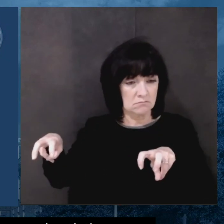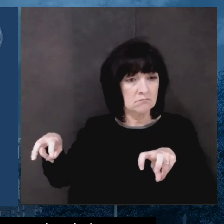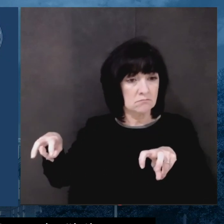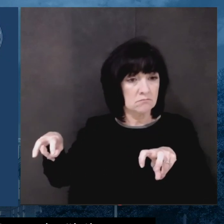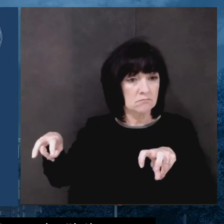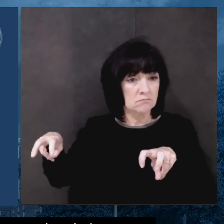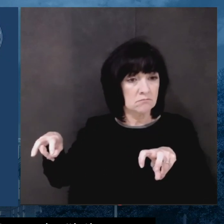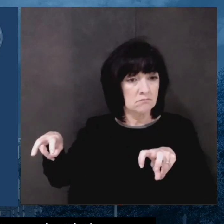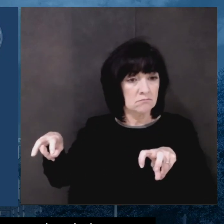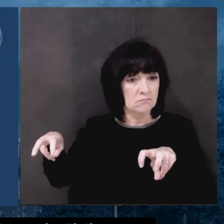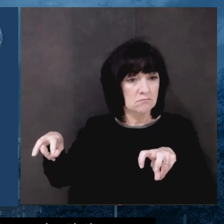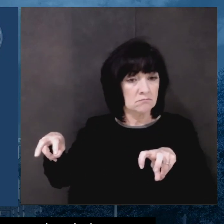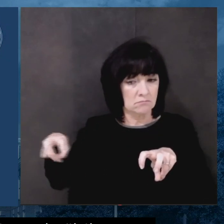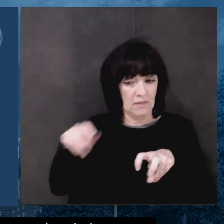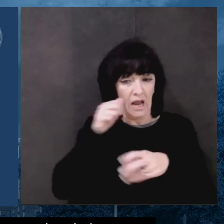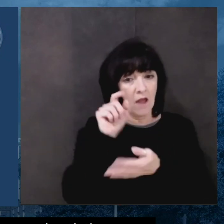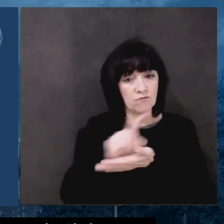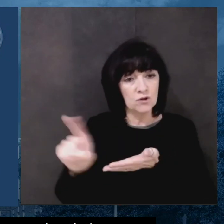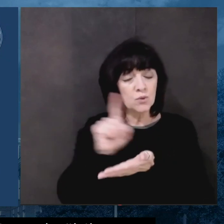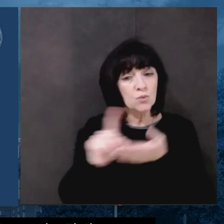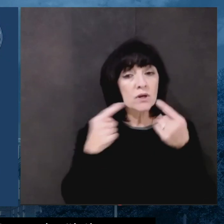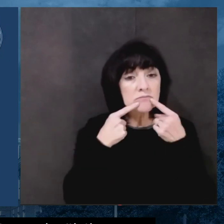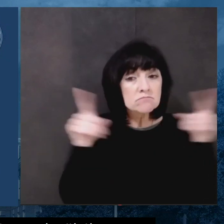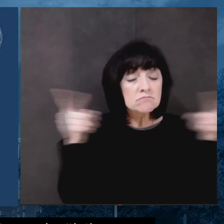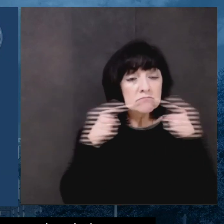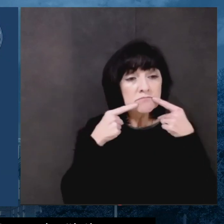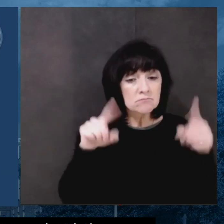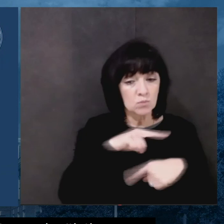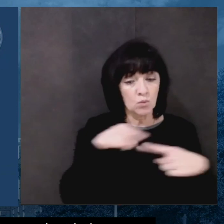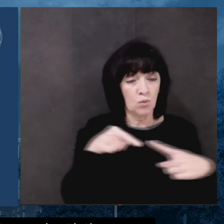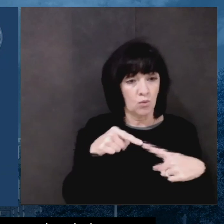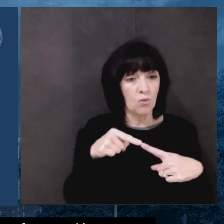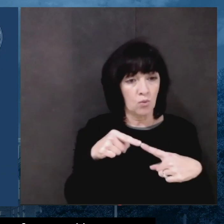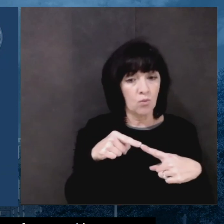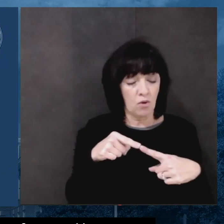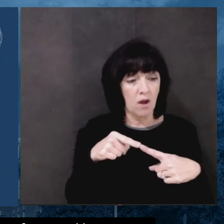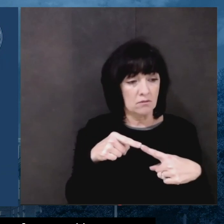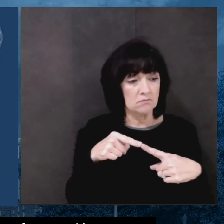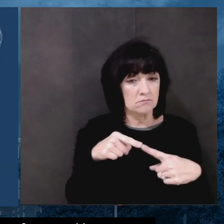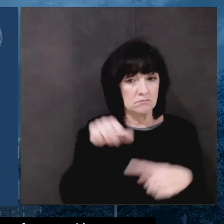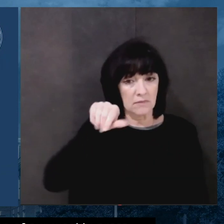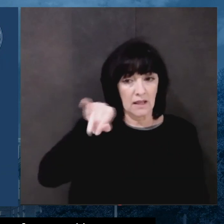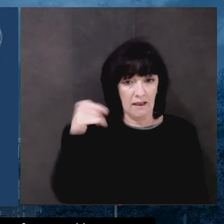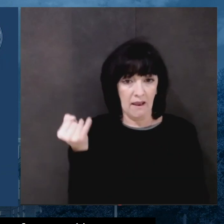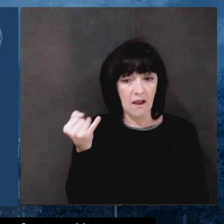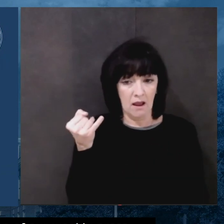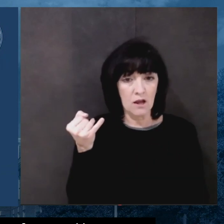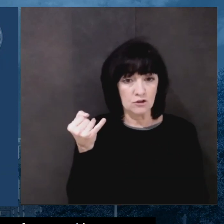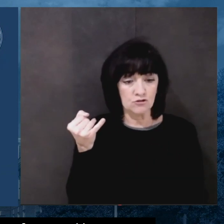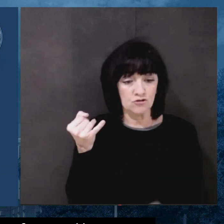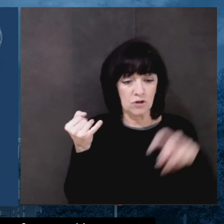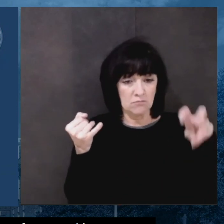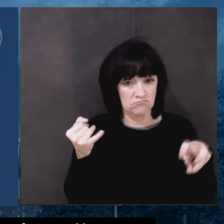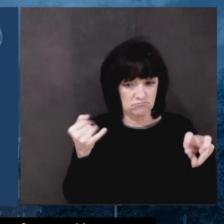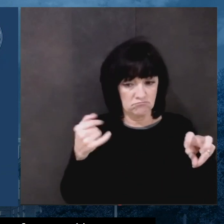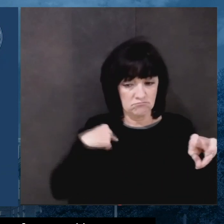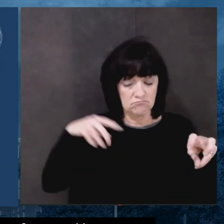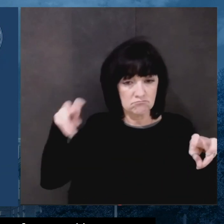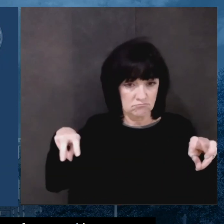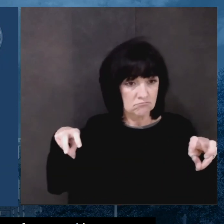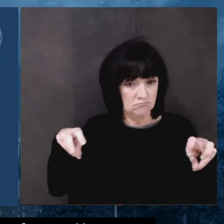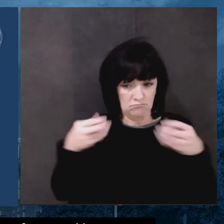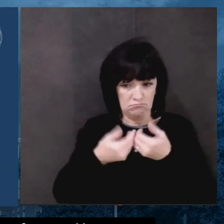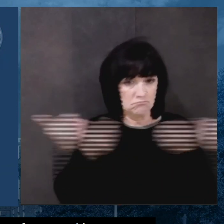of our weekly press conferences when AJ was present, but otherwise, I believe